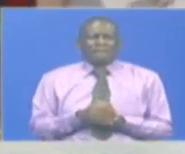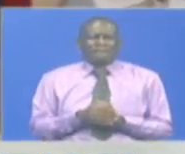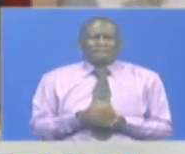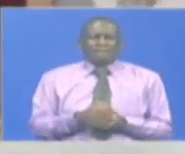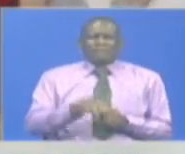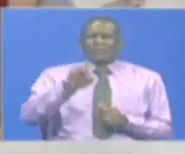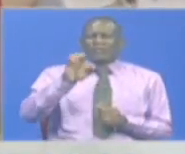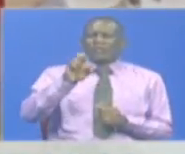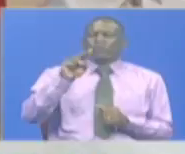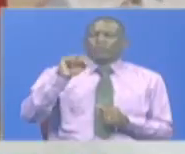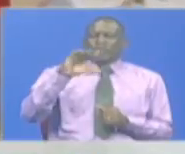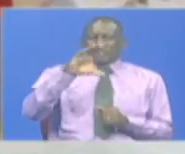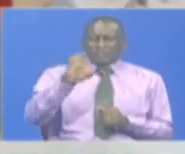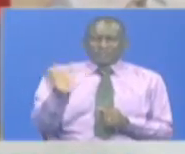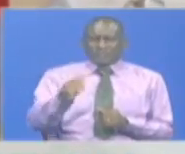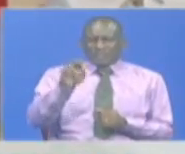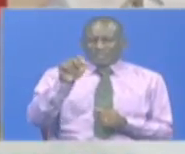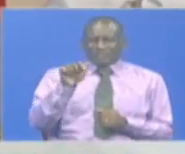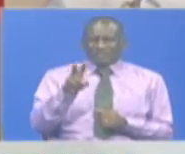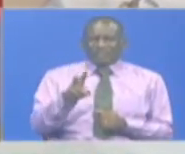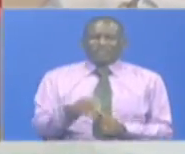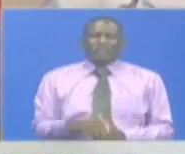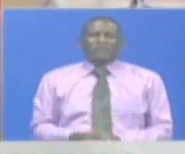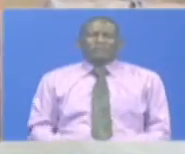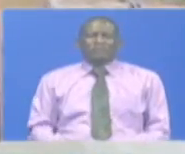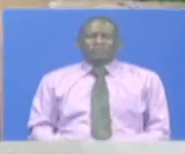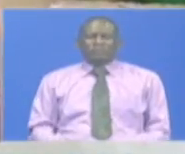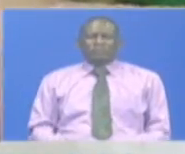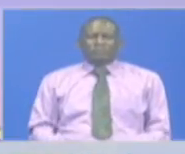Eunice Omolo, NTV.